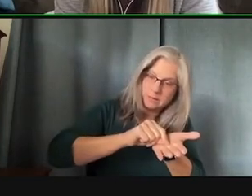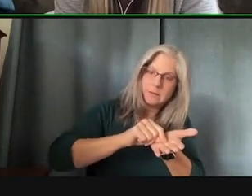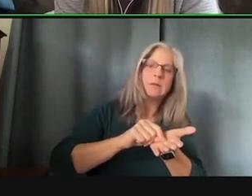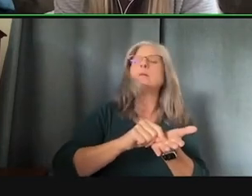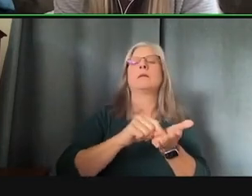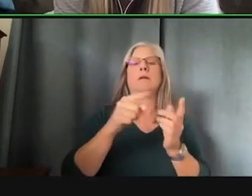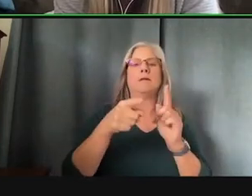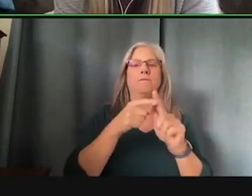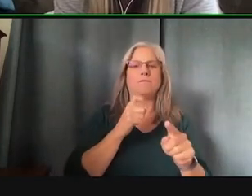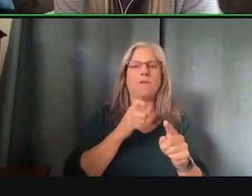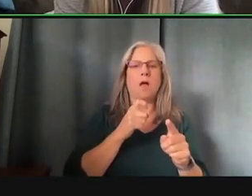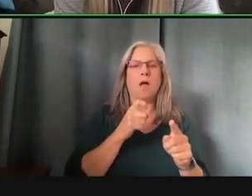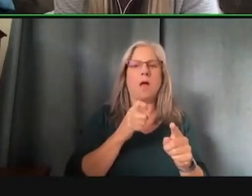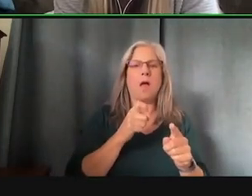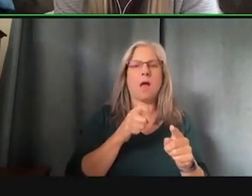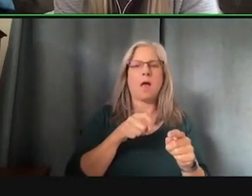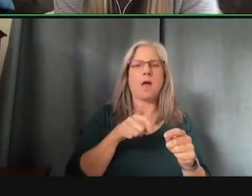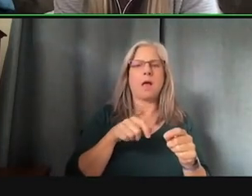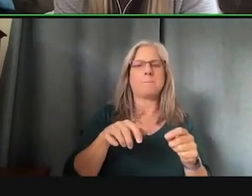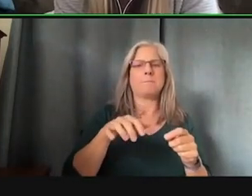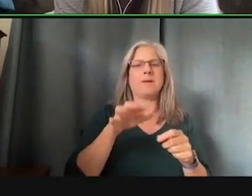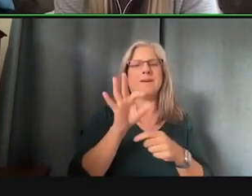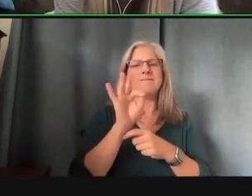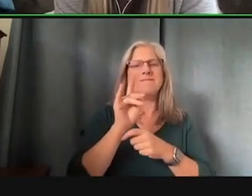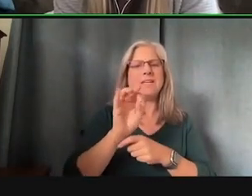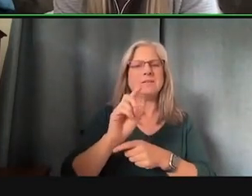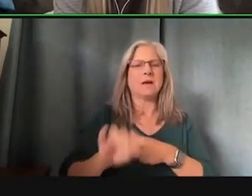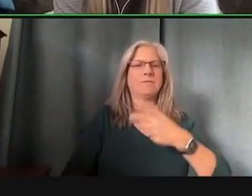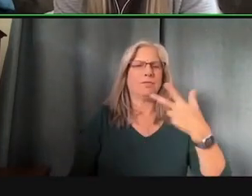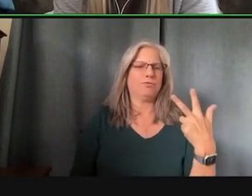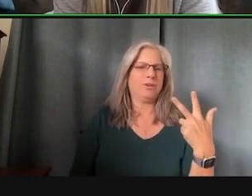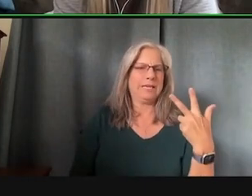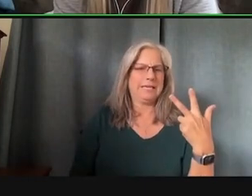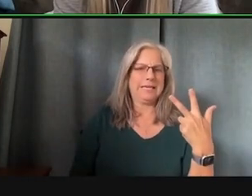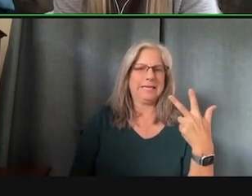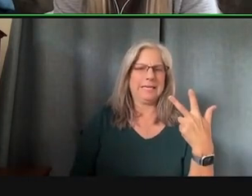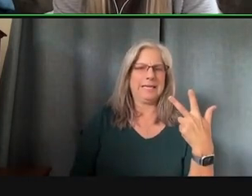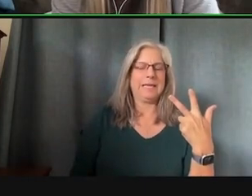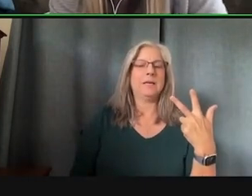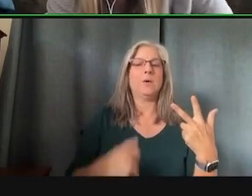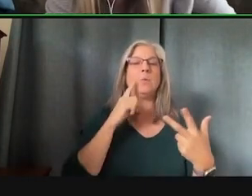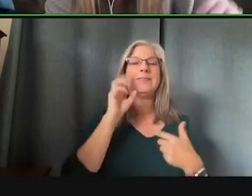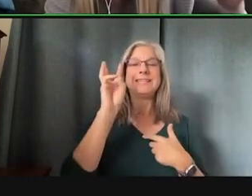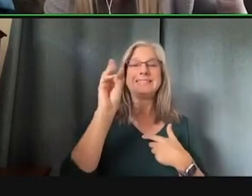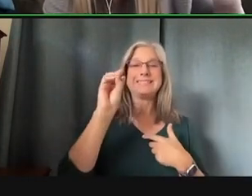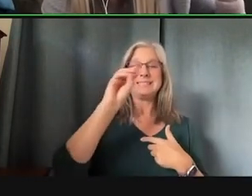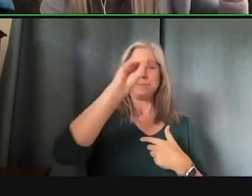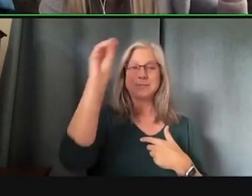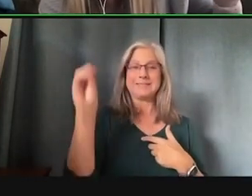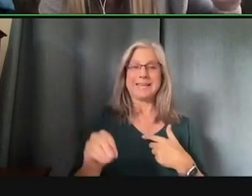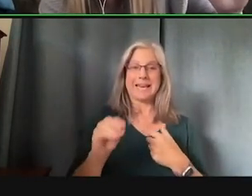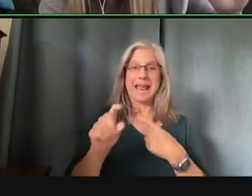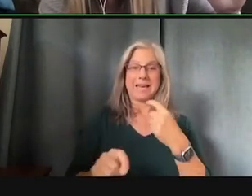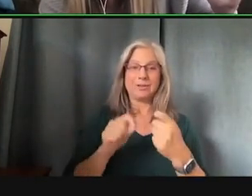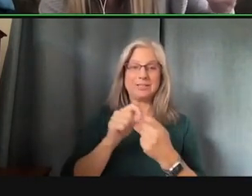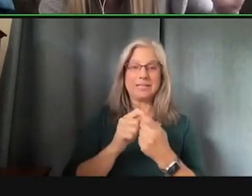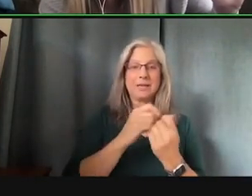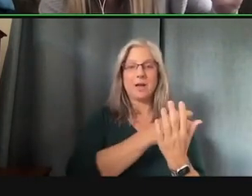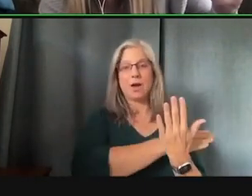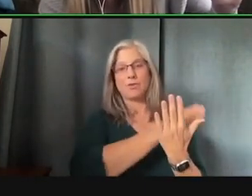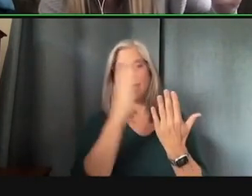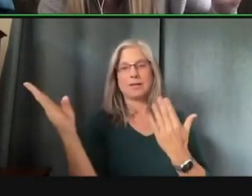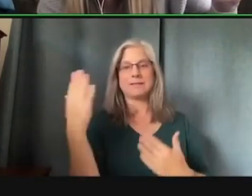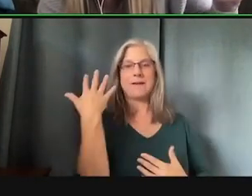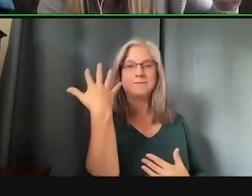of 3 with 60% accuracy across 5 trials. Okay, that's a lot. If you've never